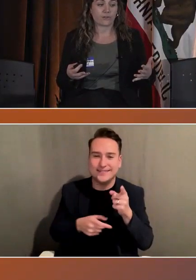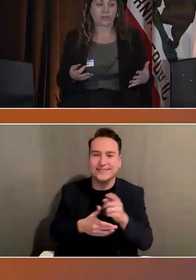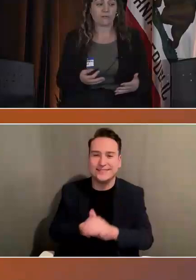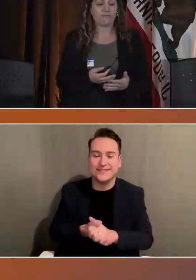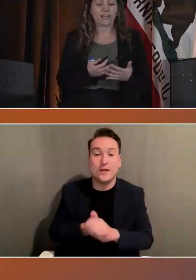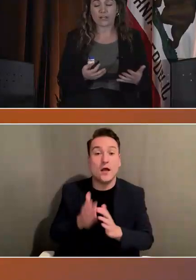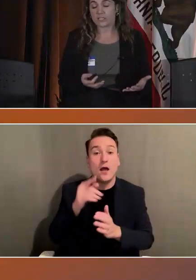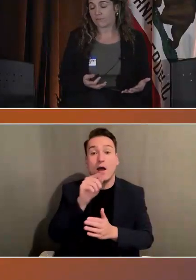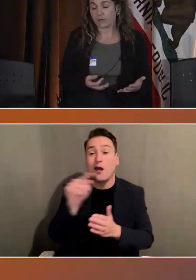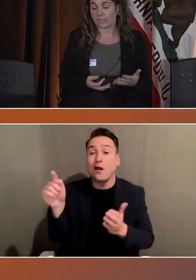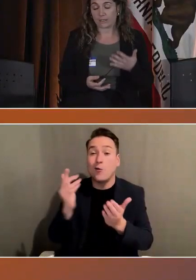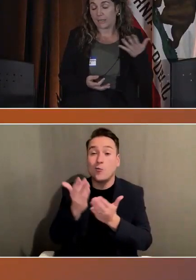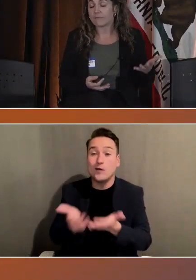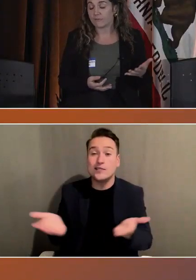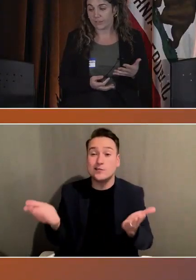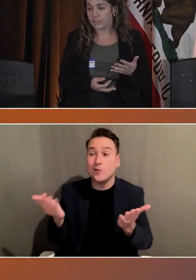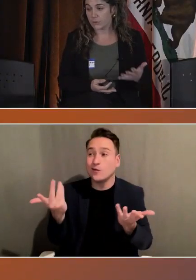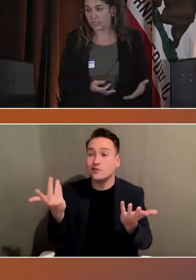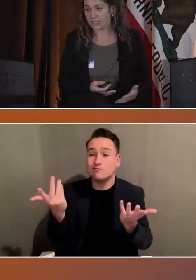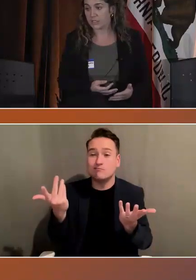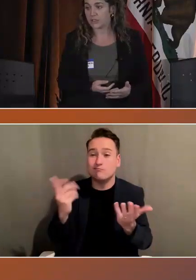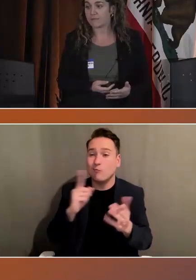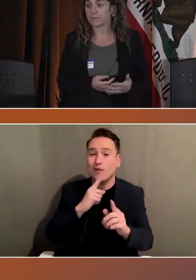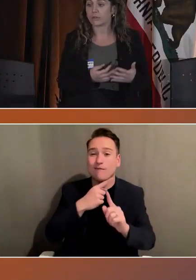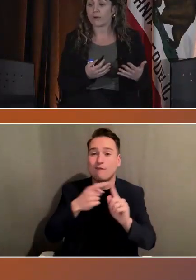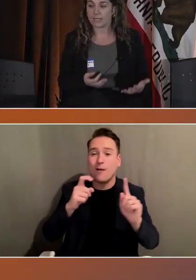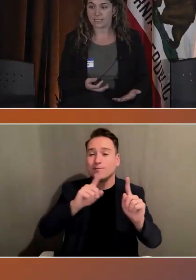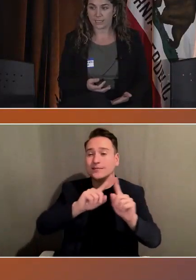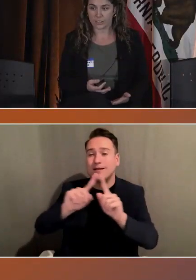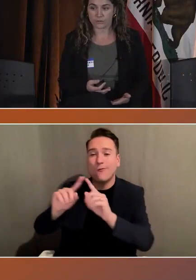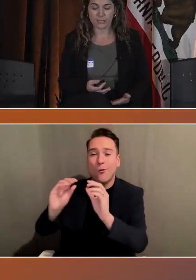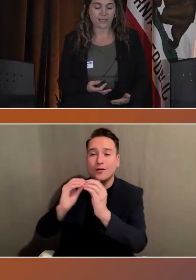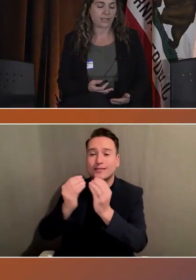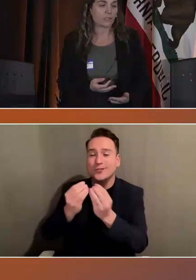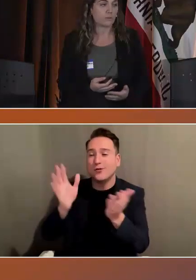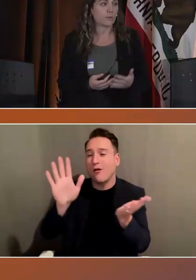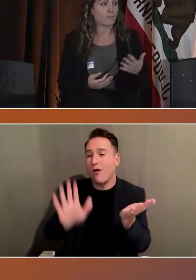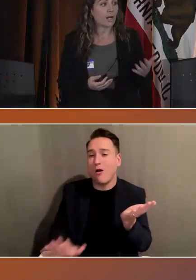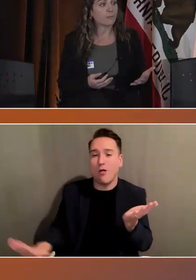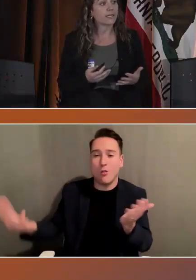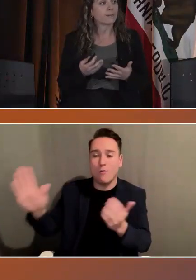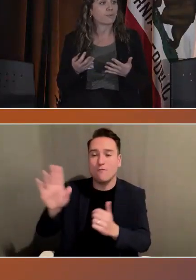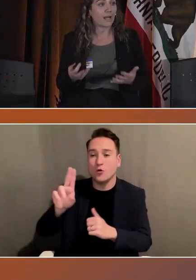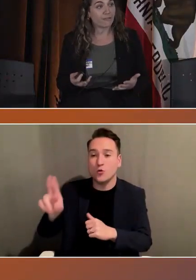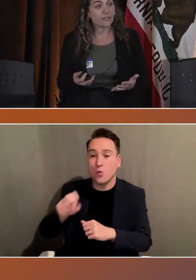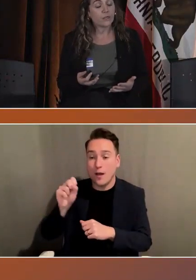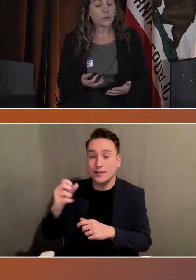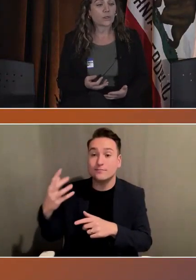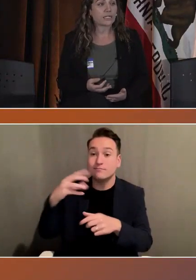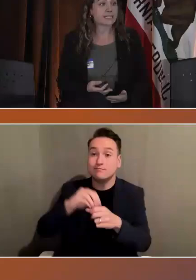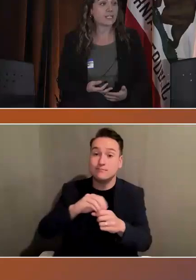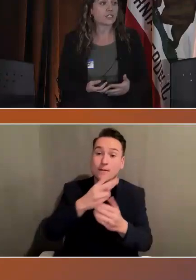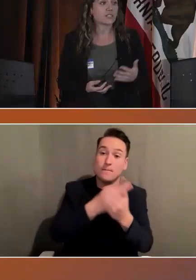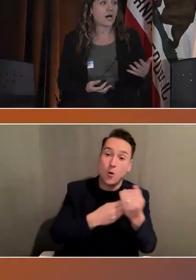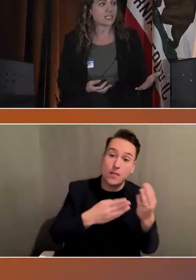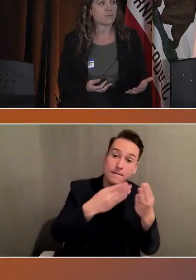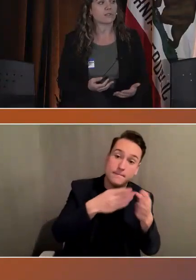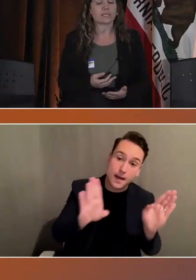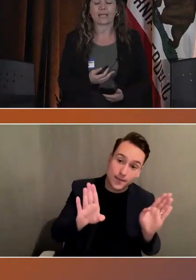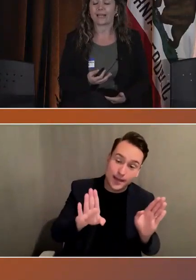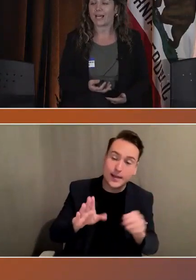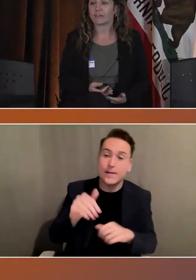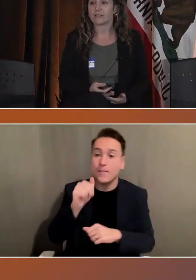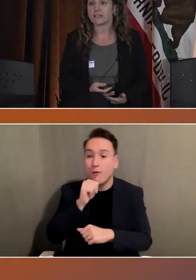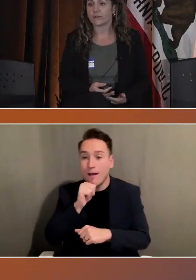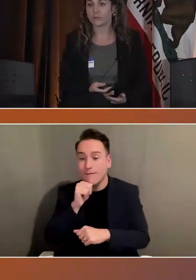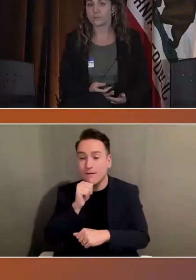come from various organizations from across the country. They include both public and private organizations, hospitals,